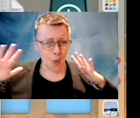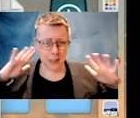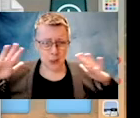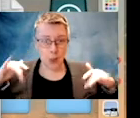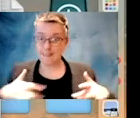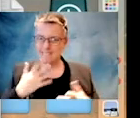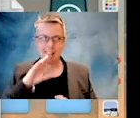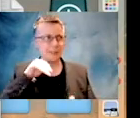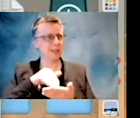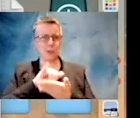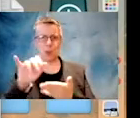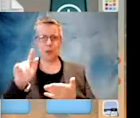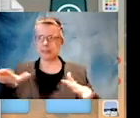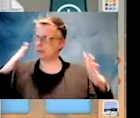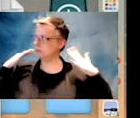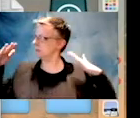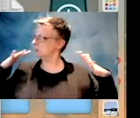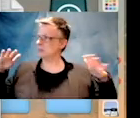I'm in Grand Central. Um,